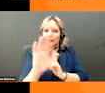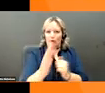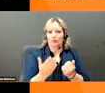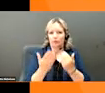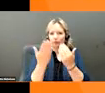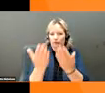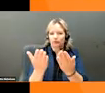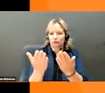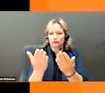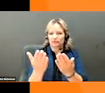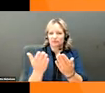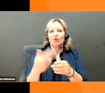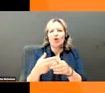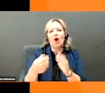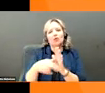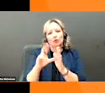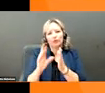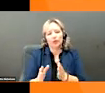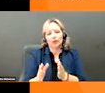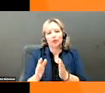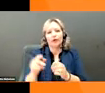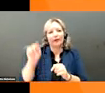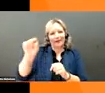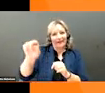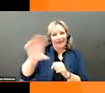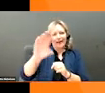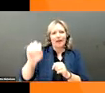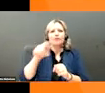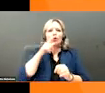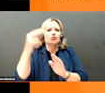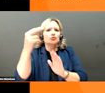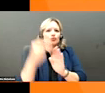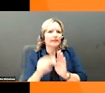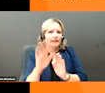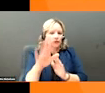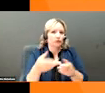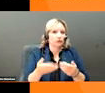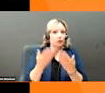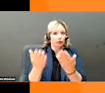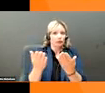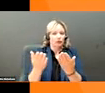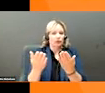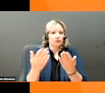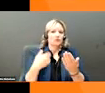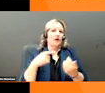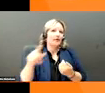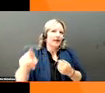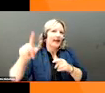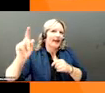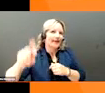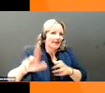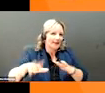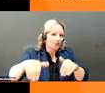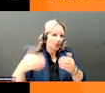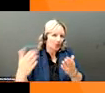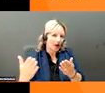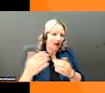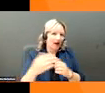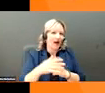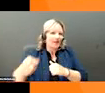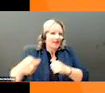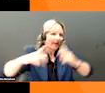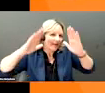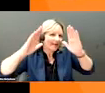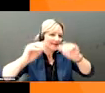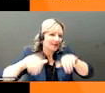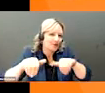a reviewer, your audience. What do they need and how can you make sure they get it?